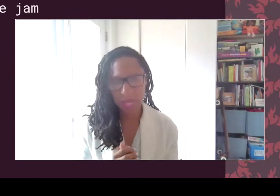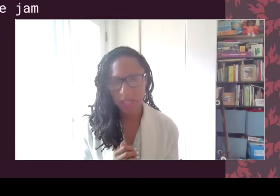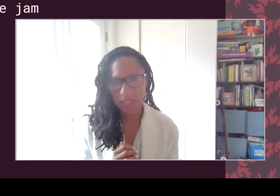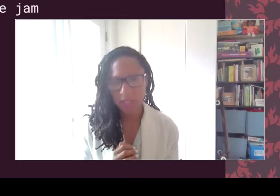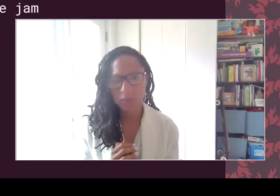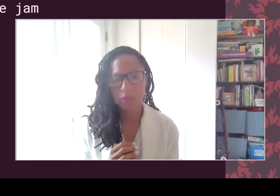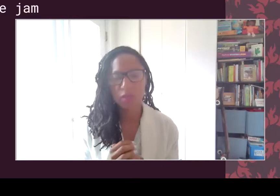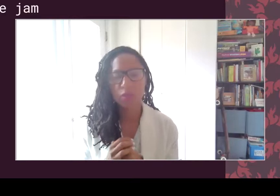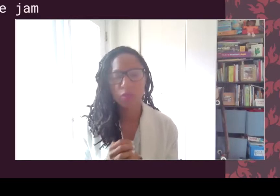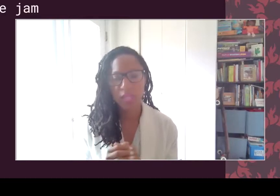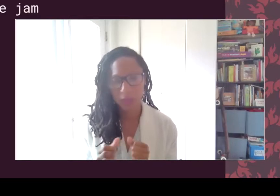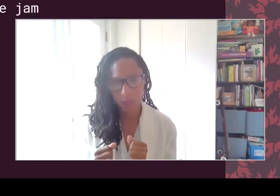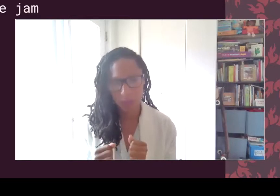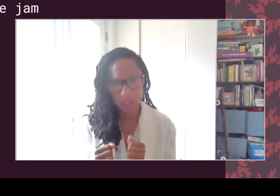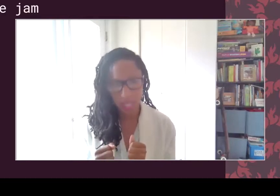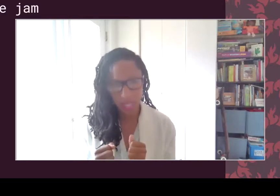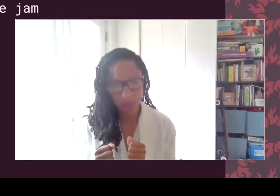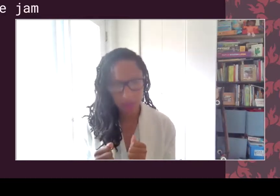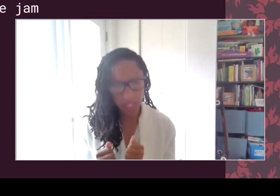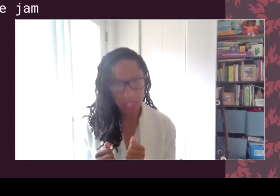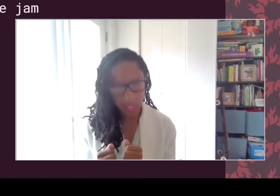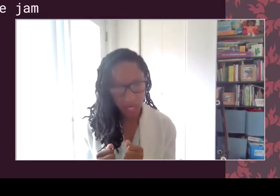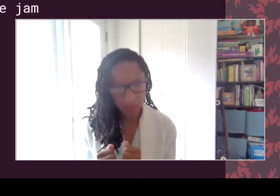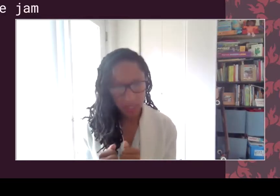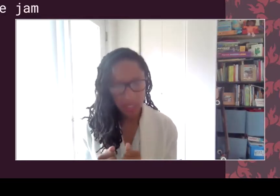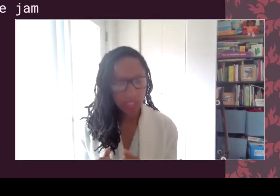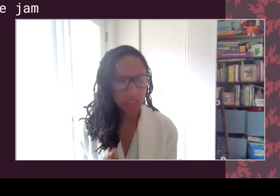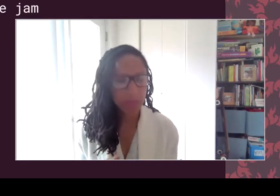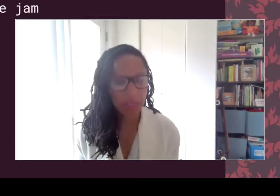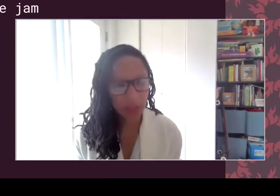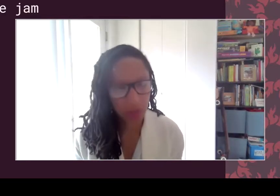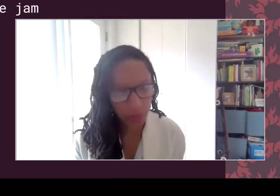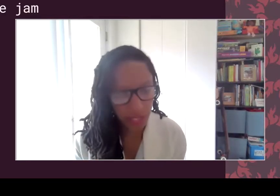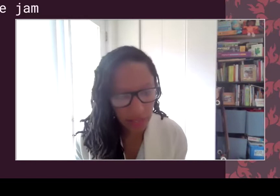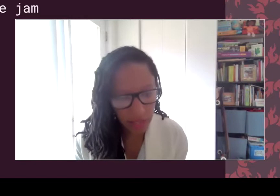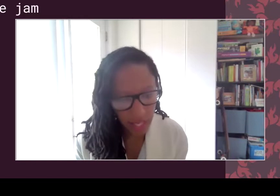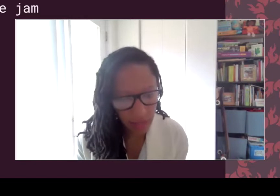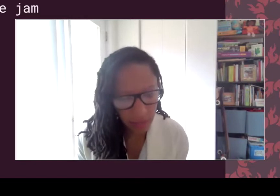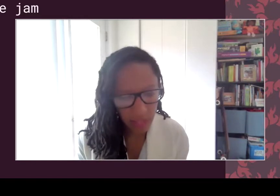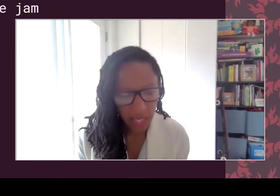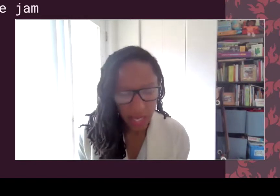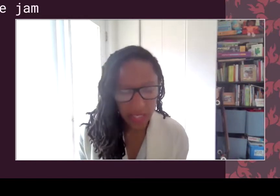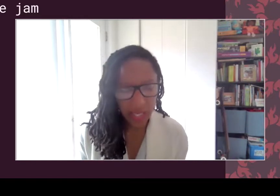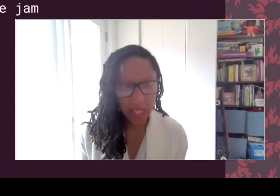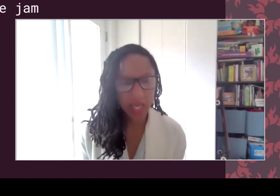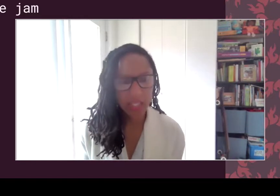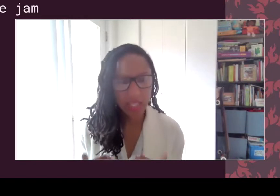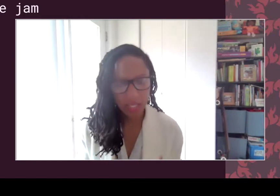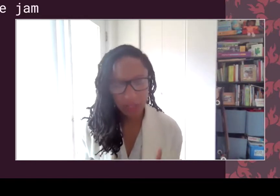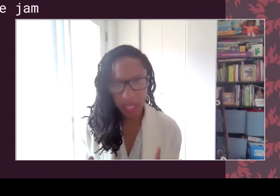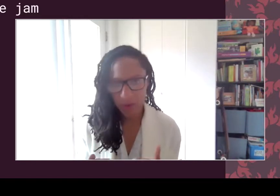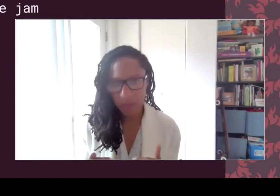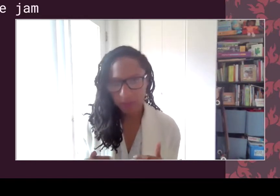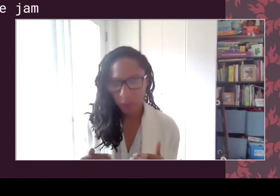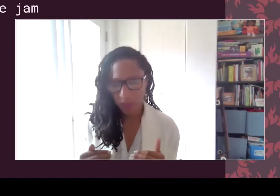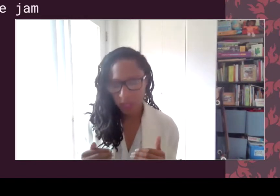exciting panelists. I'm so thankful that they have taken the time and the space to join us today. And then at the